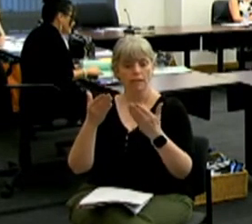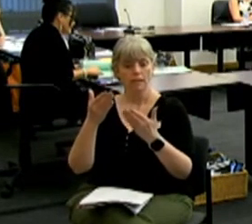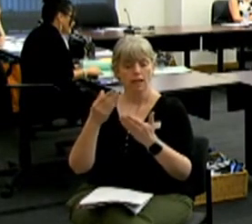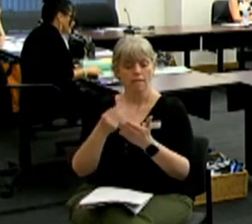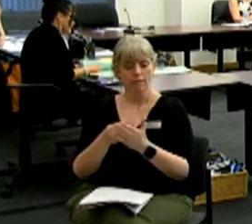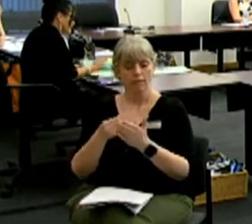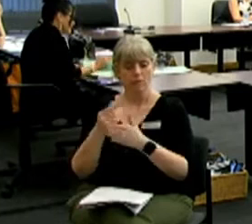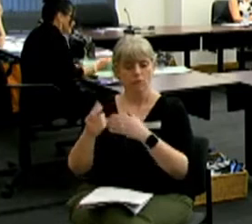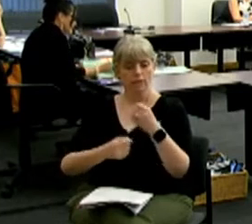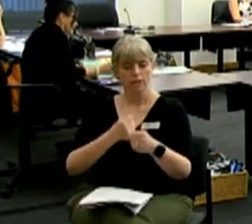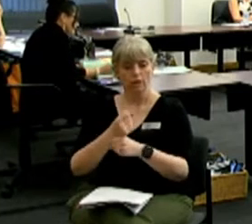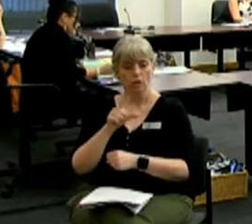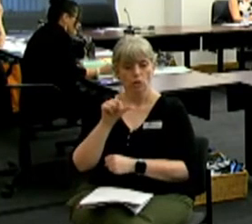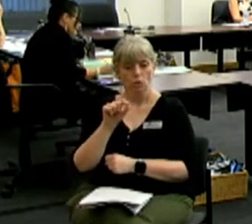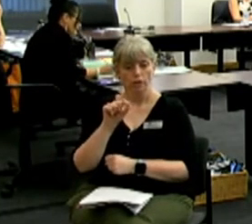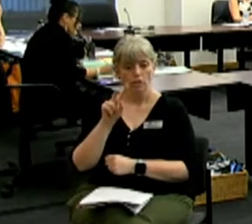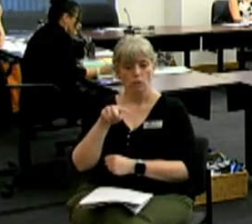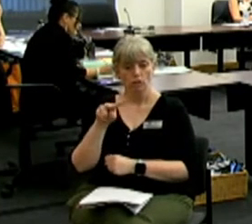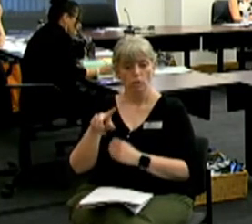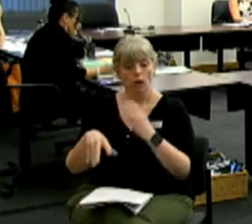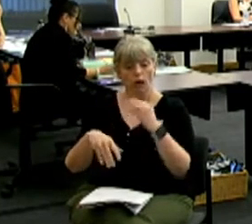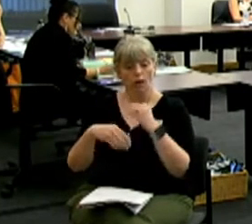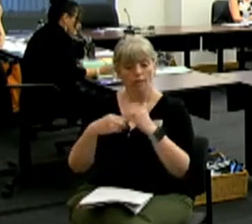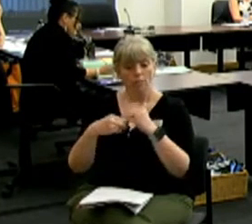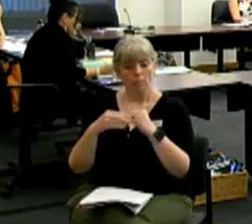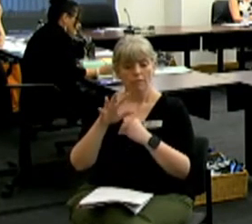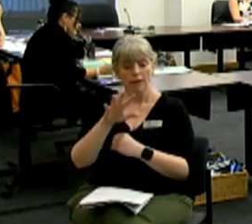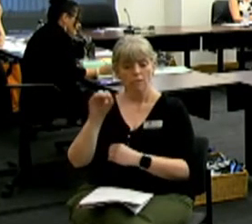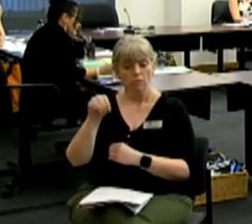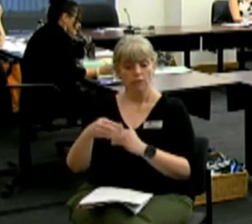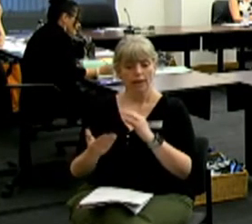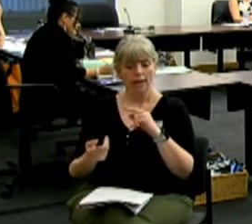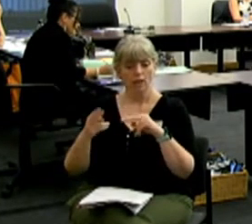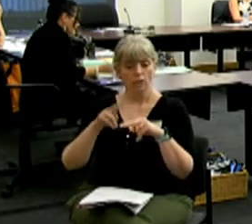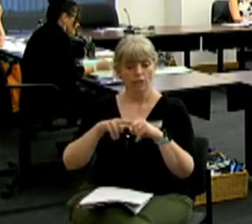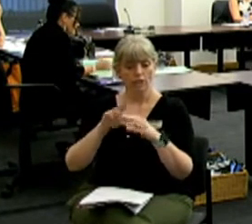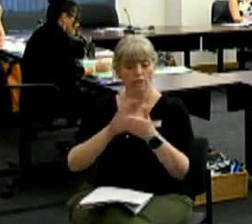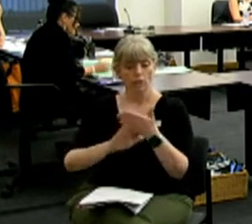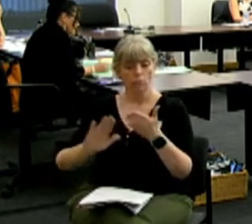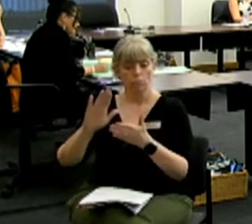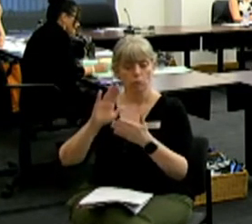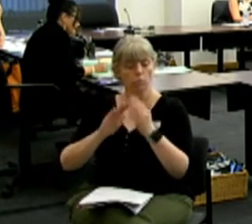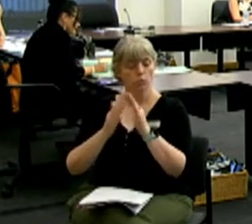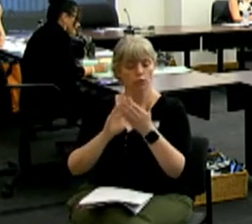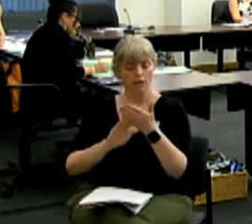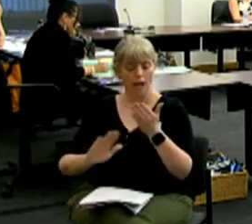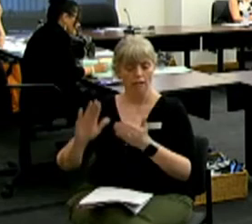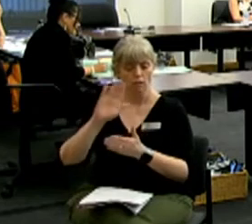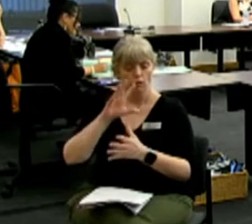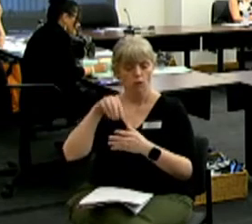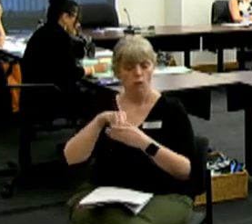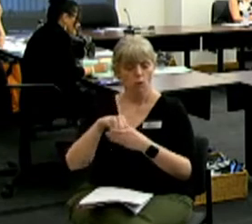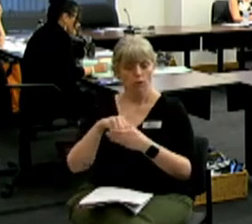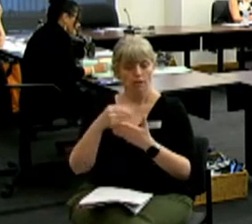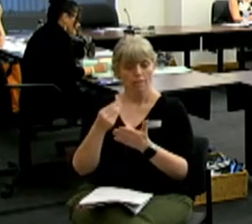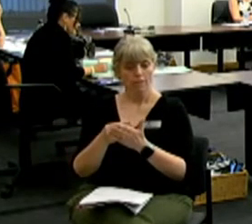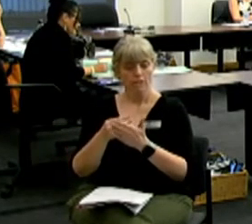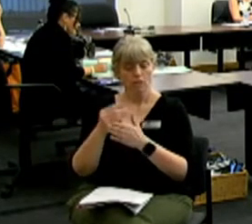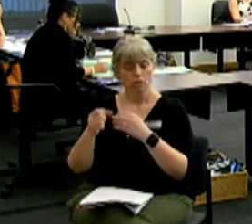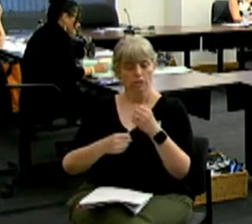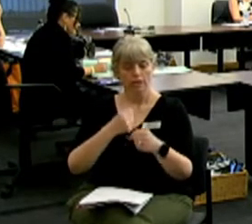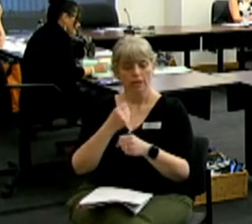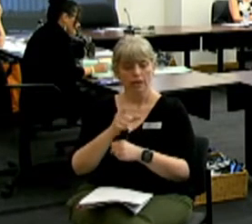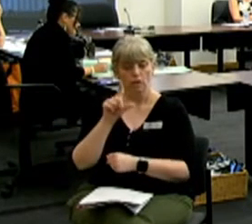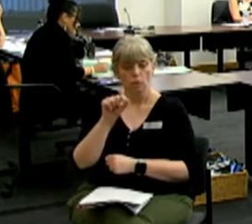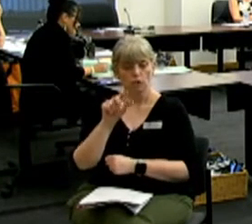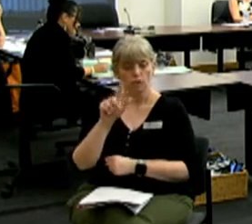year 2022 supplemental 5% increase for community colleges, which is included in the fiscal year